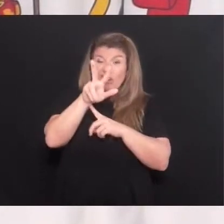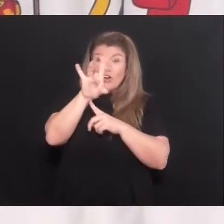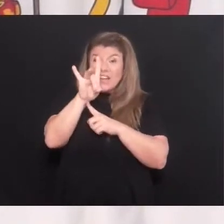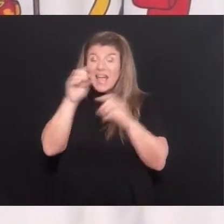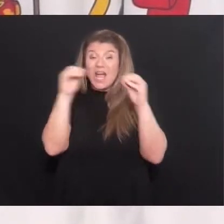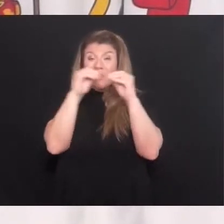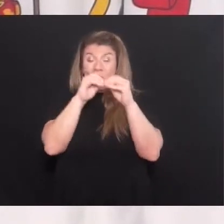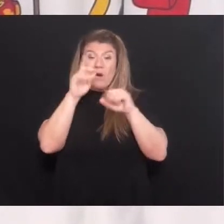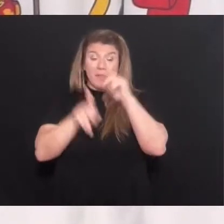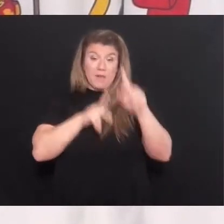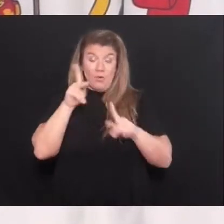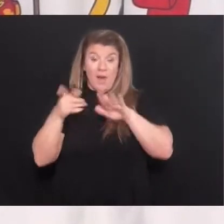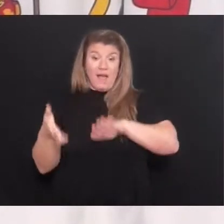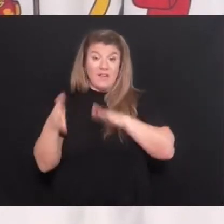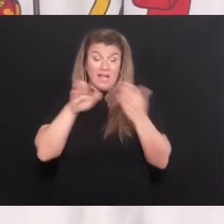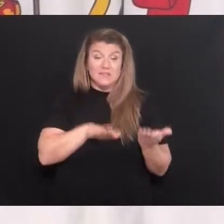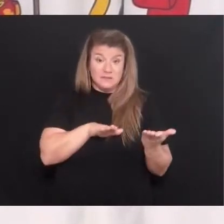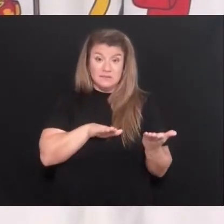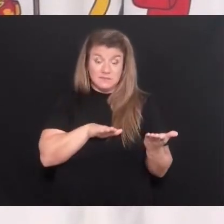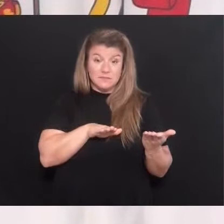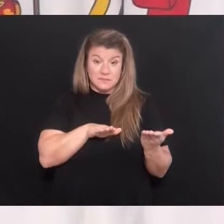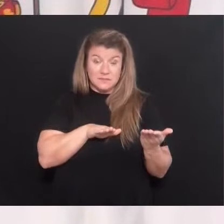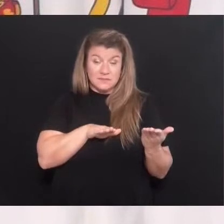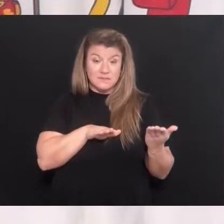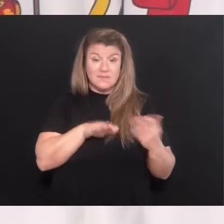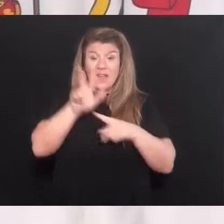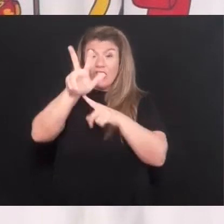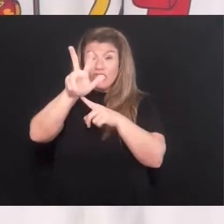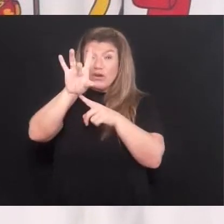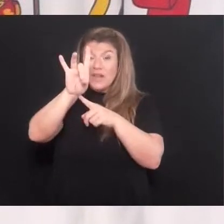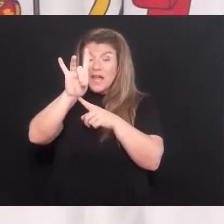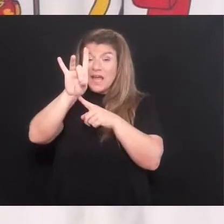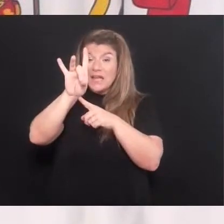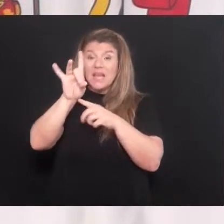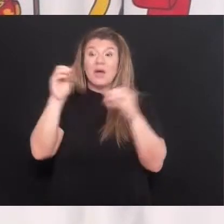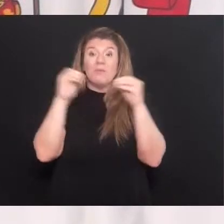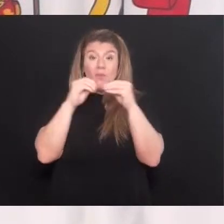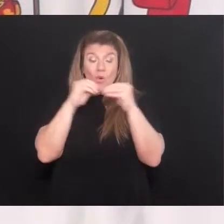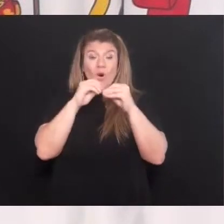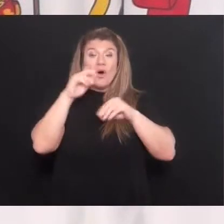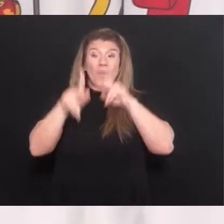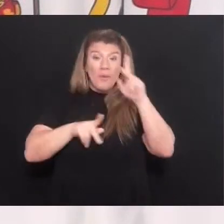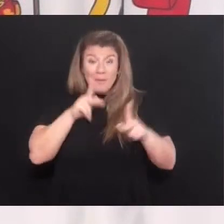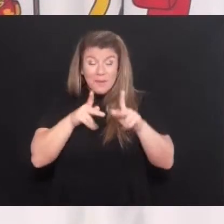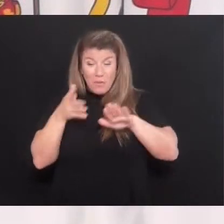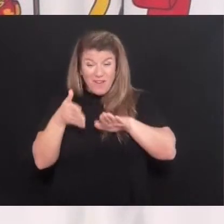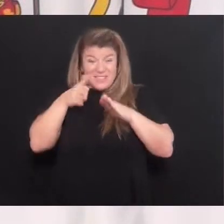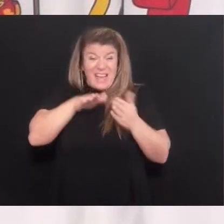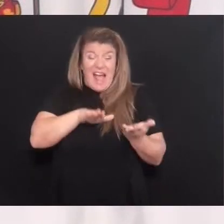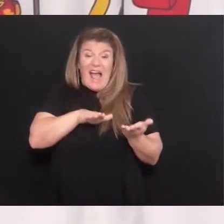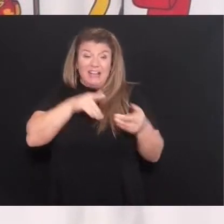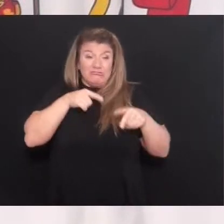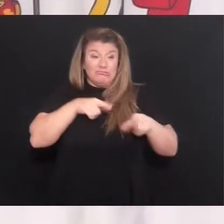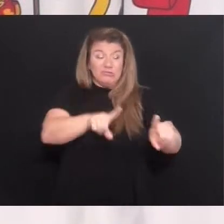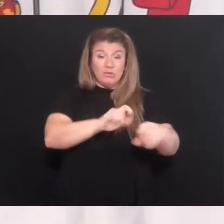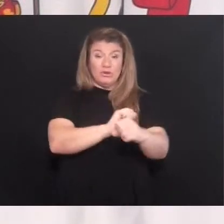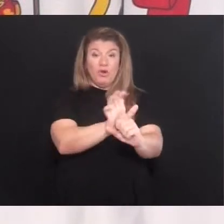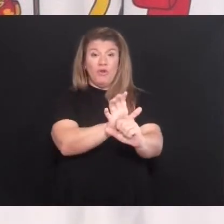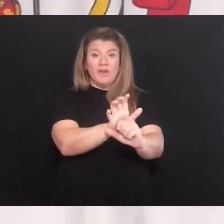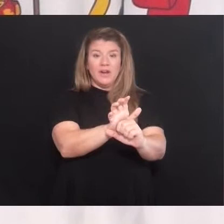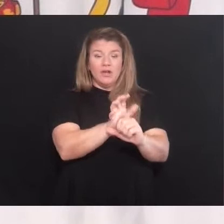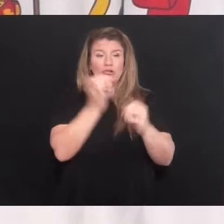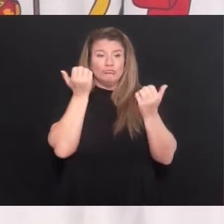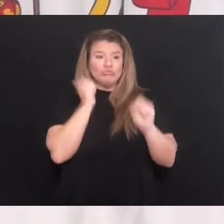people have died. 38 more people in this horrible lottery on who's going to get sick